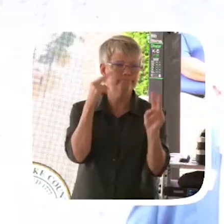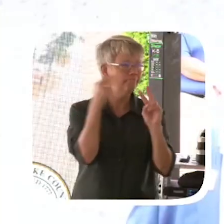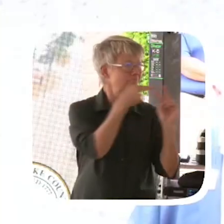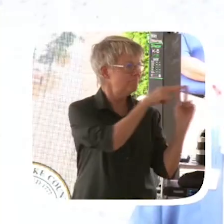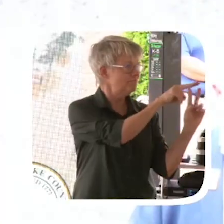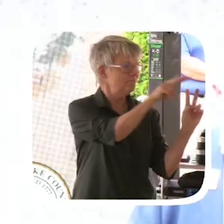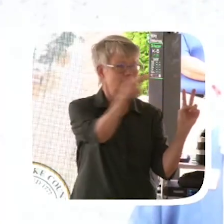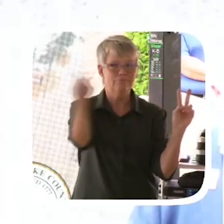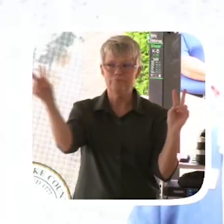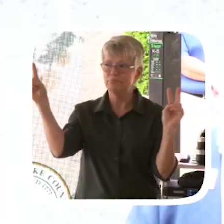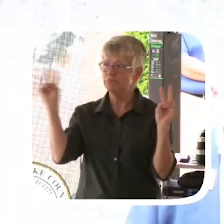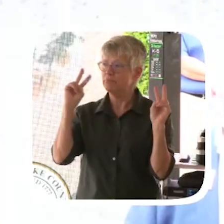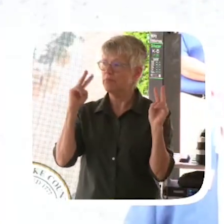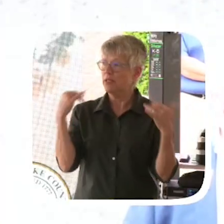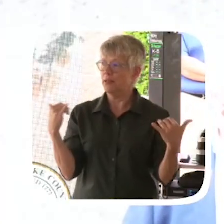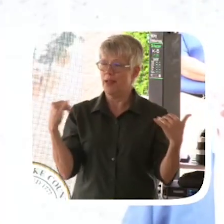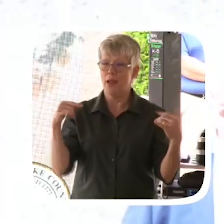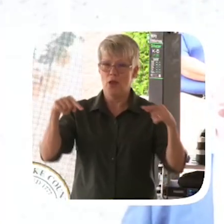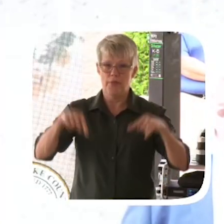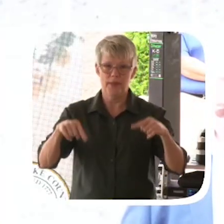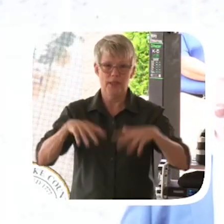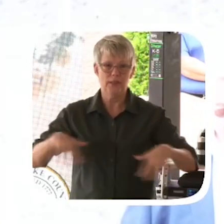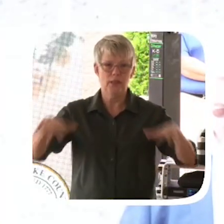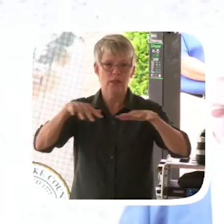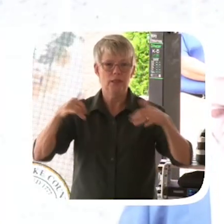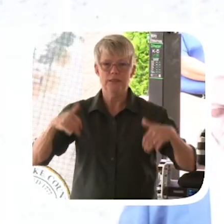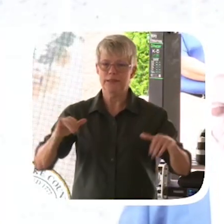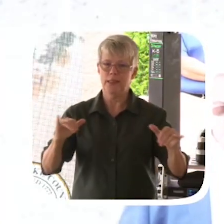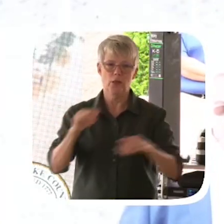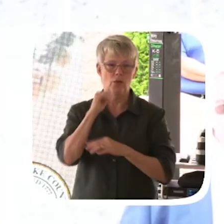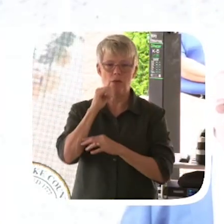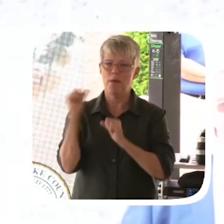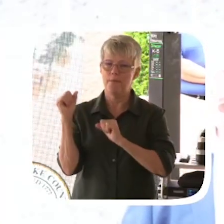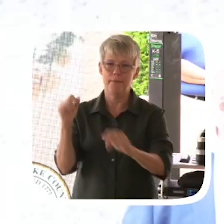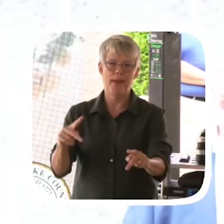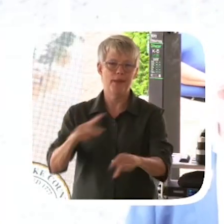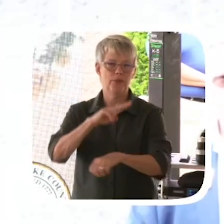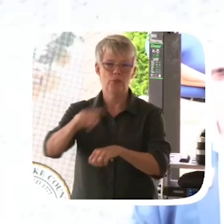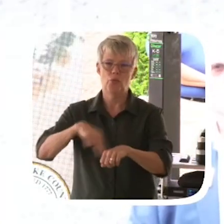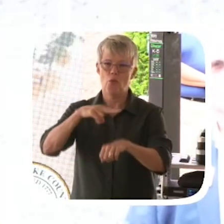We're standing in a place today that is still not back to normal.